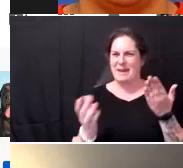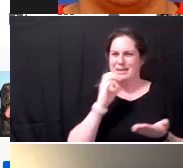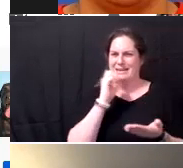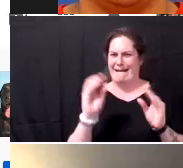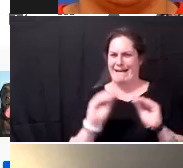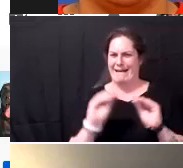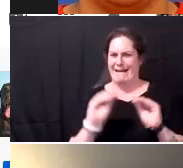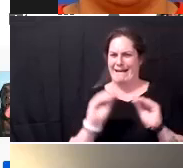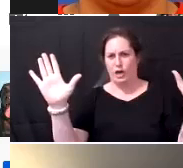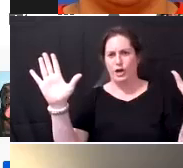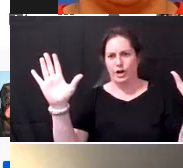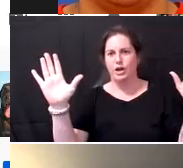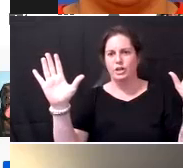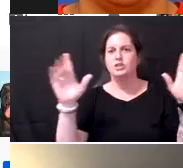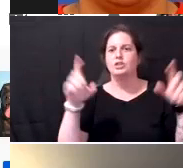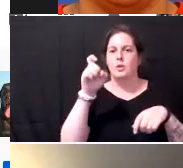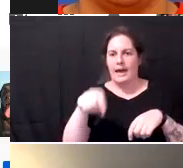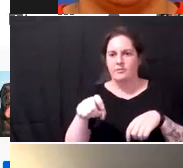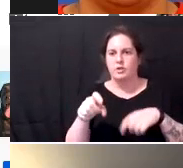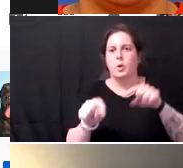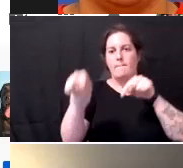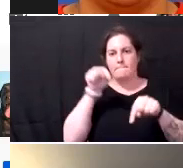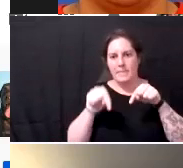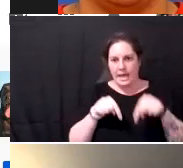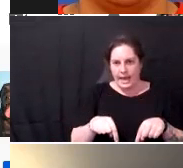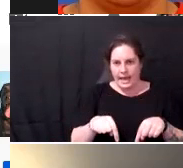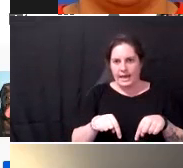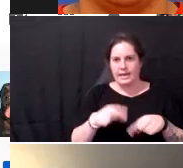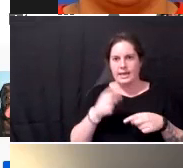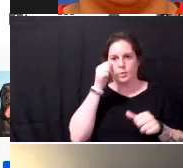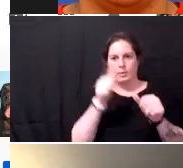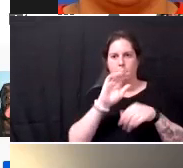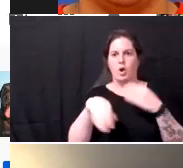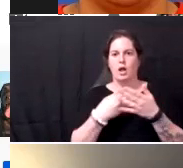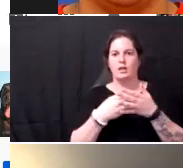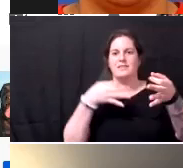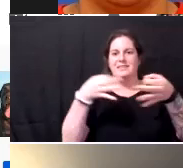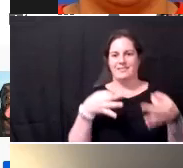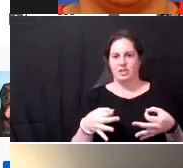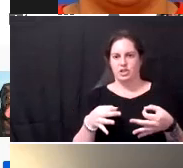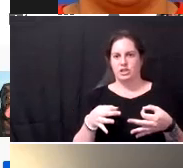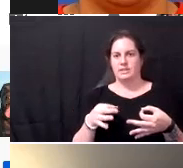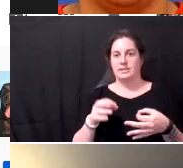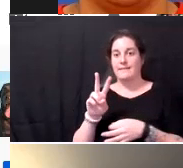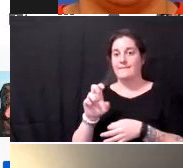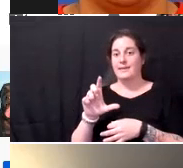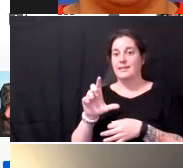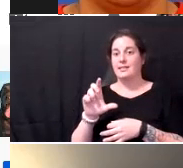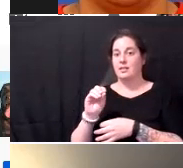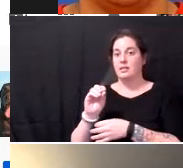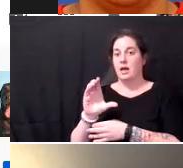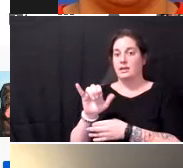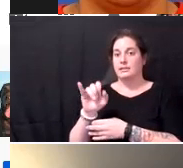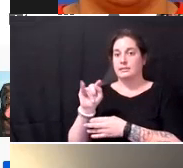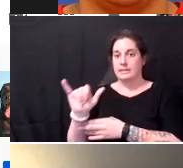difference, right? So you have to go back to our definitions on Monday. Velocity is a vector that